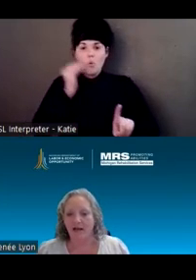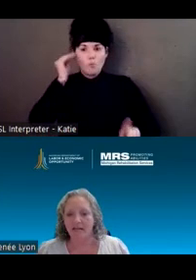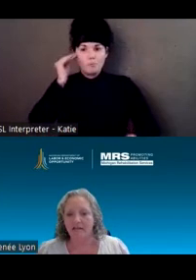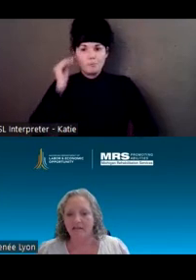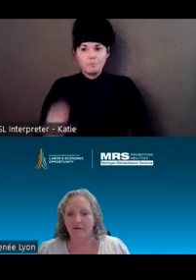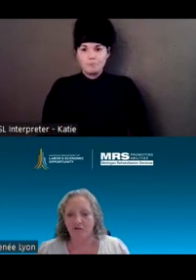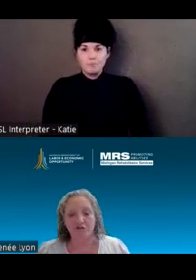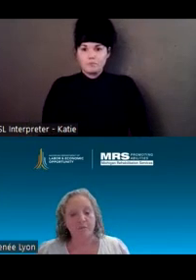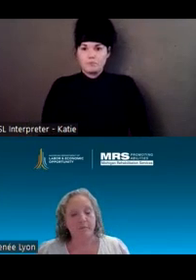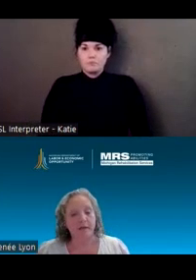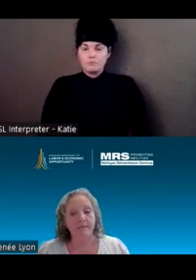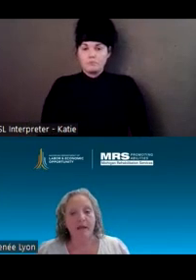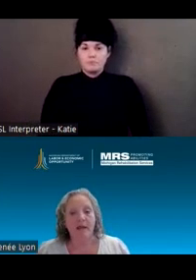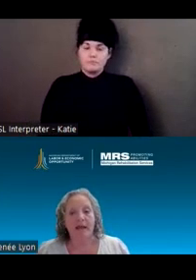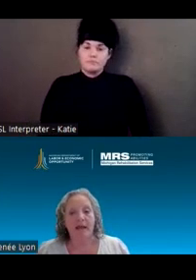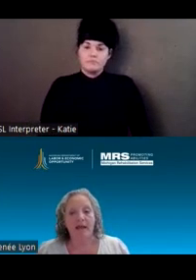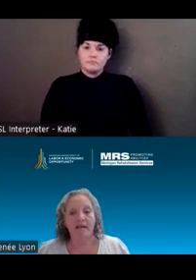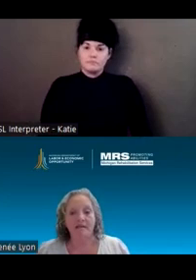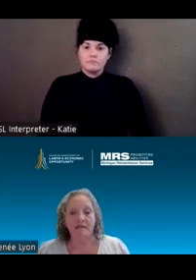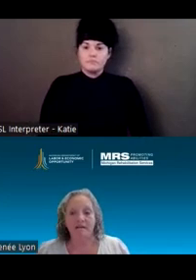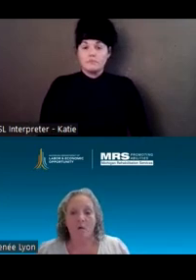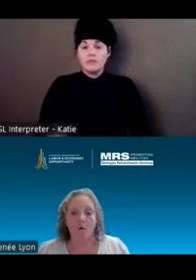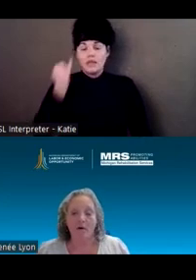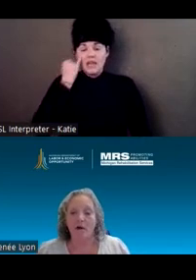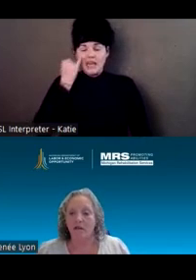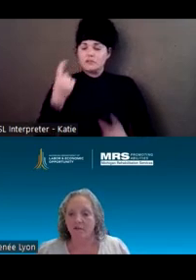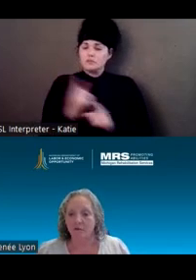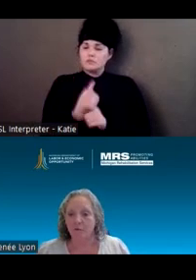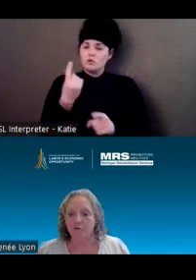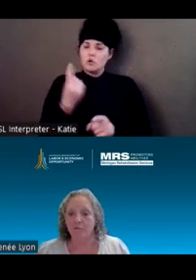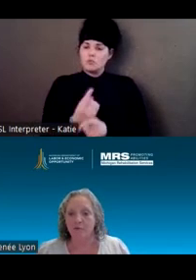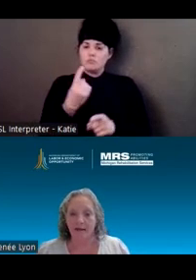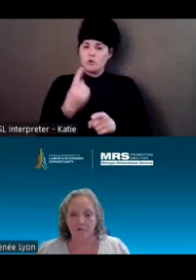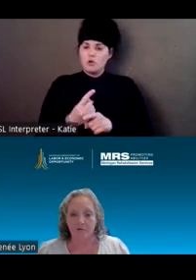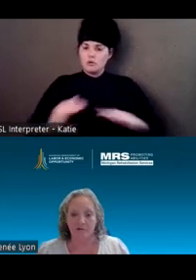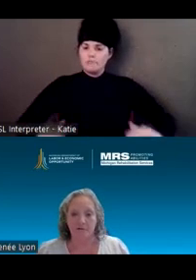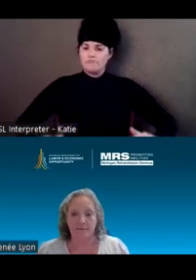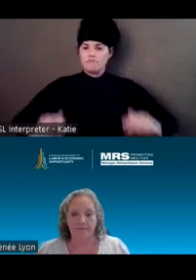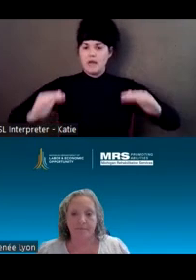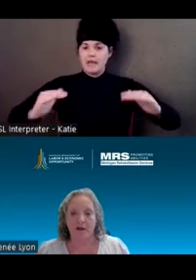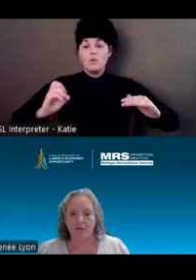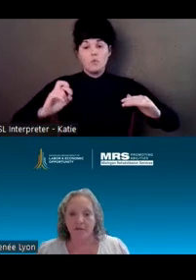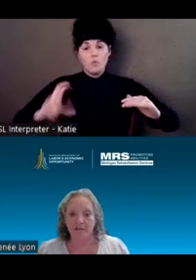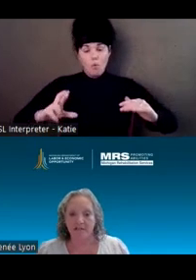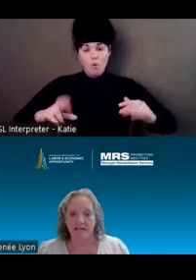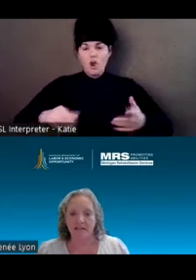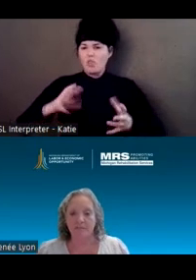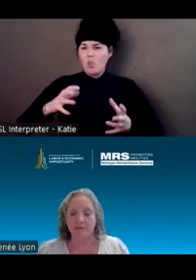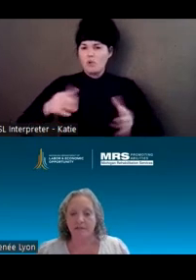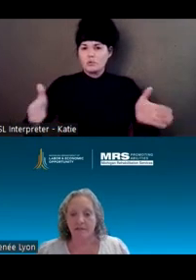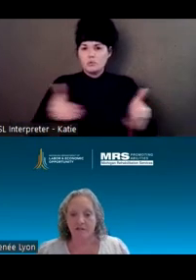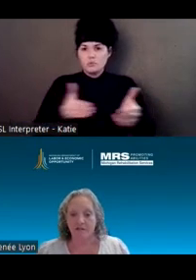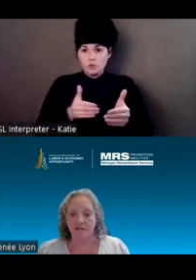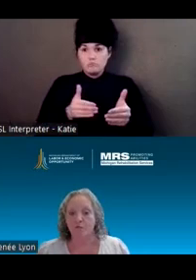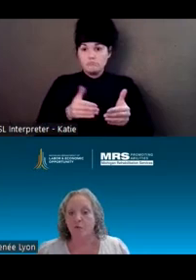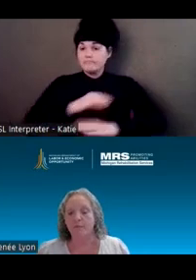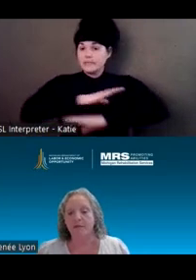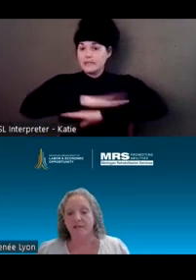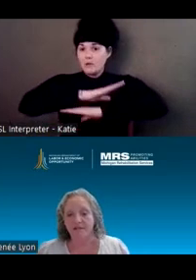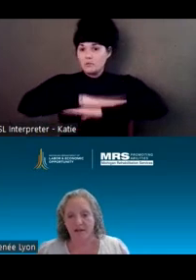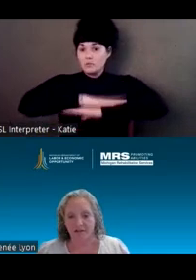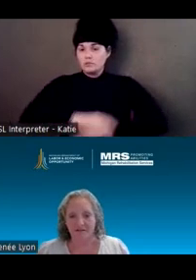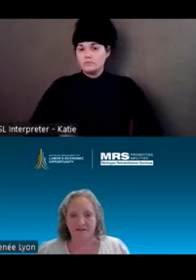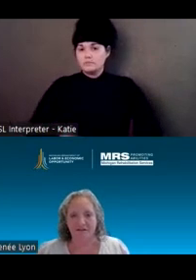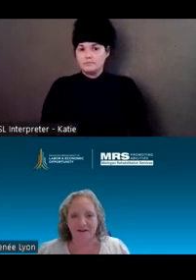right height, or should be, or a laundry room counter. Healthy standing positions will